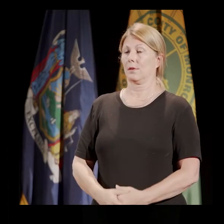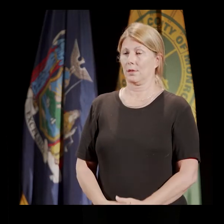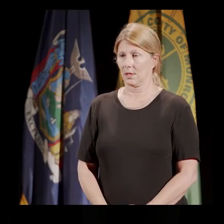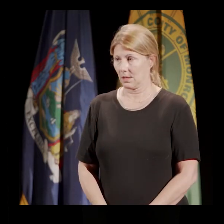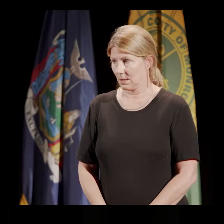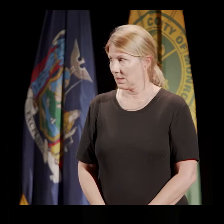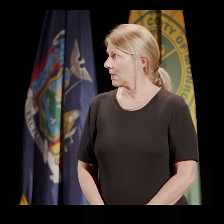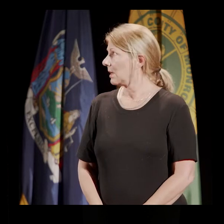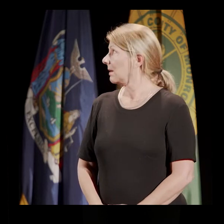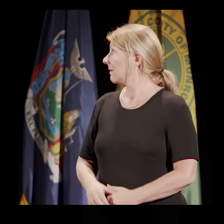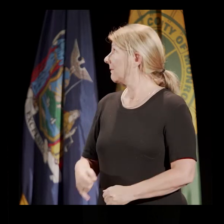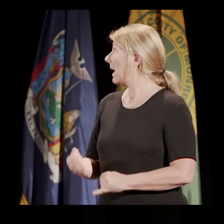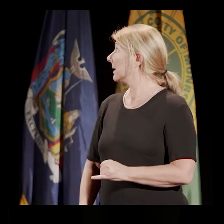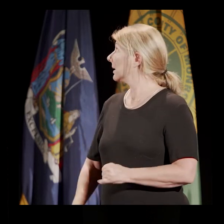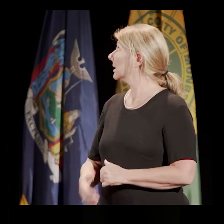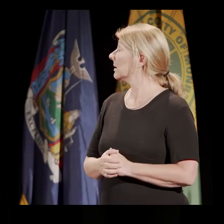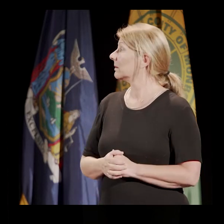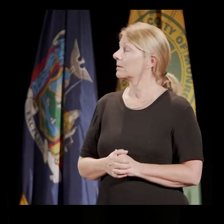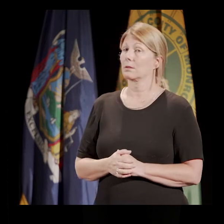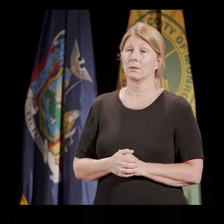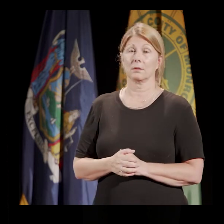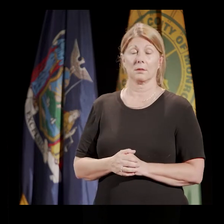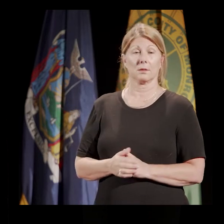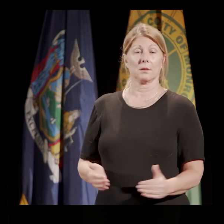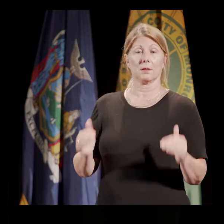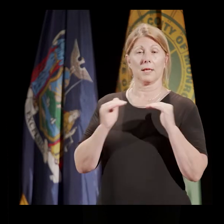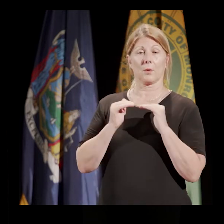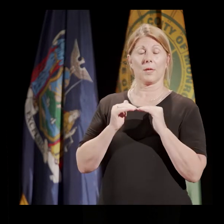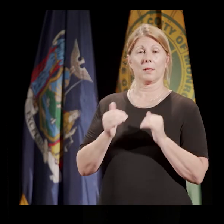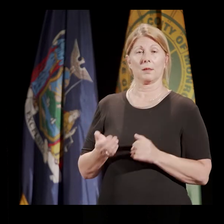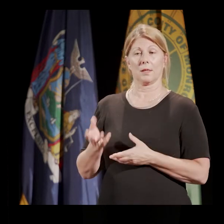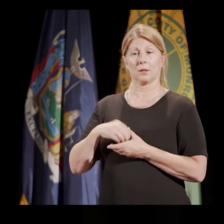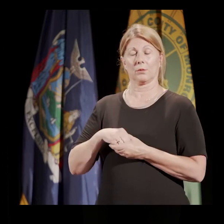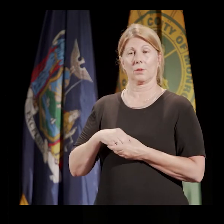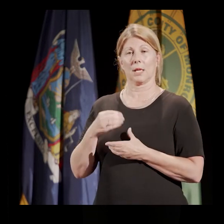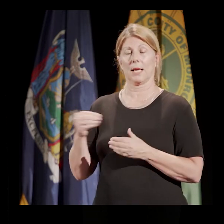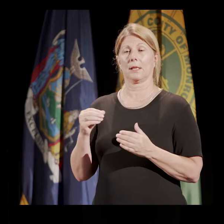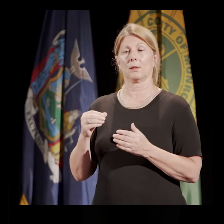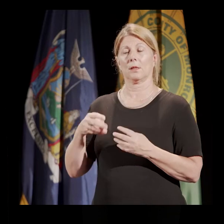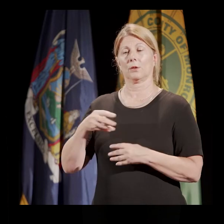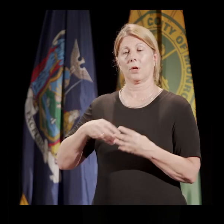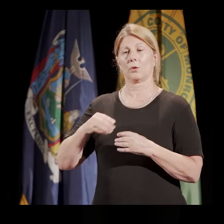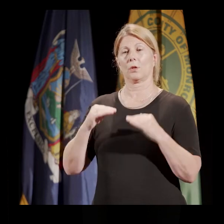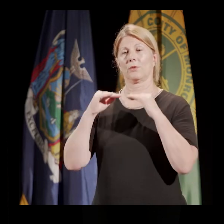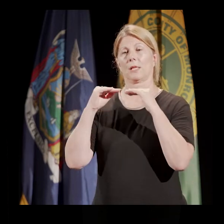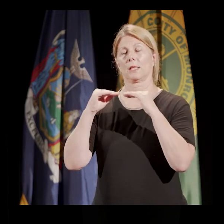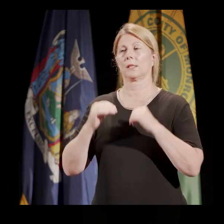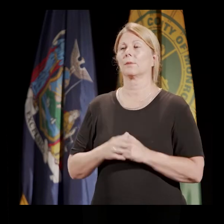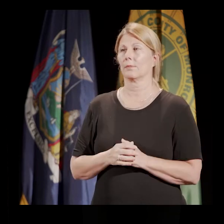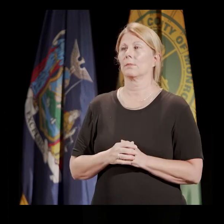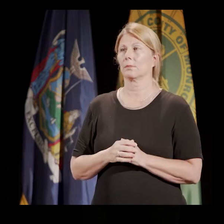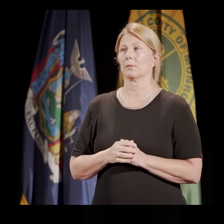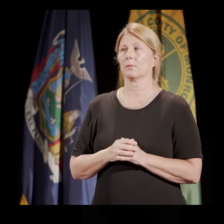our 6th priority is equity, inclusion, and social justice.